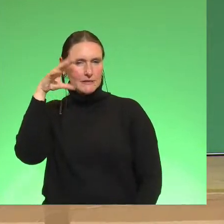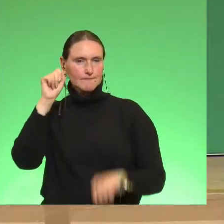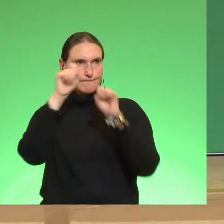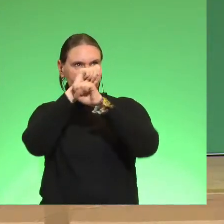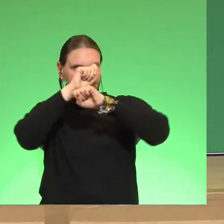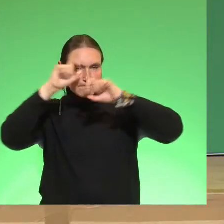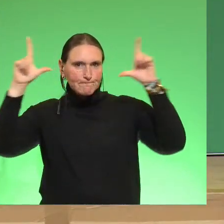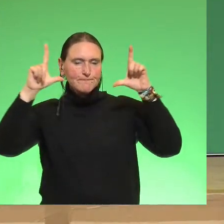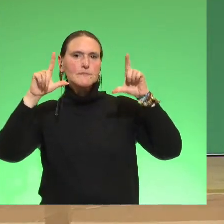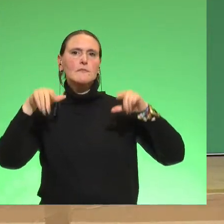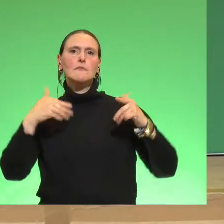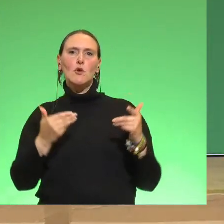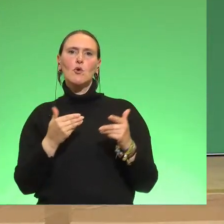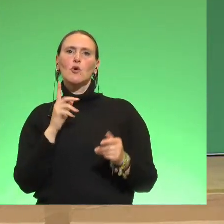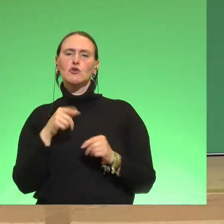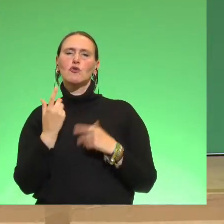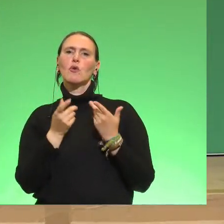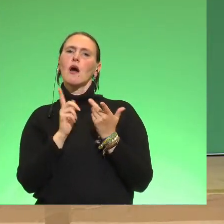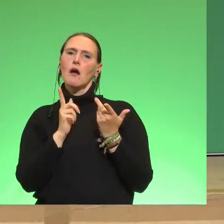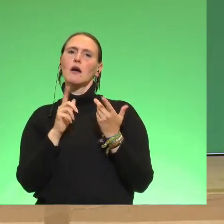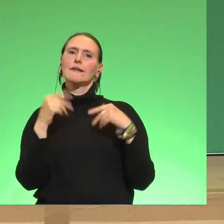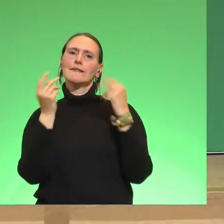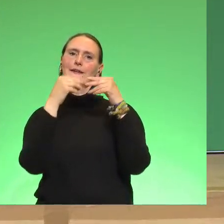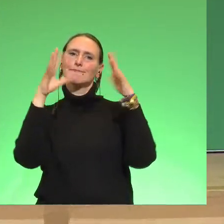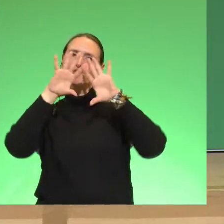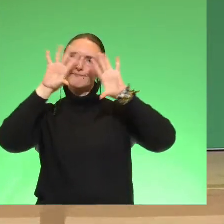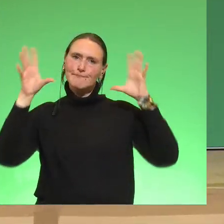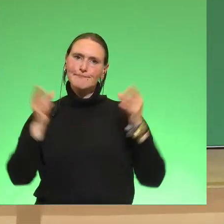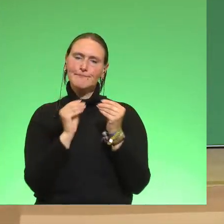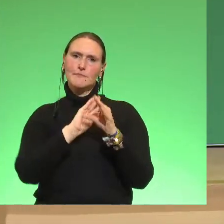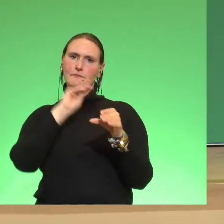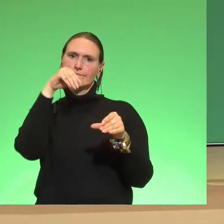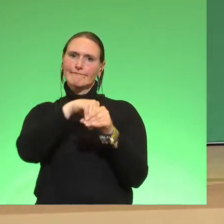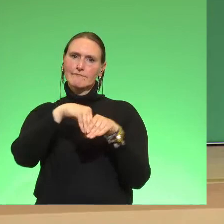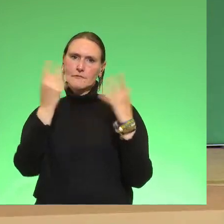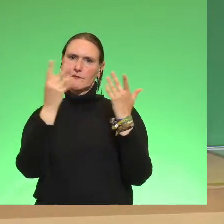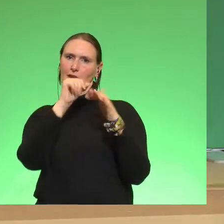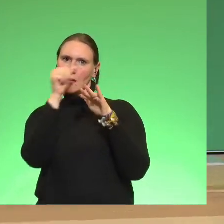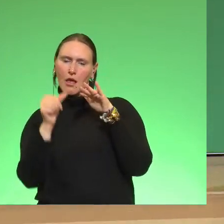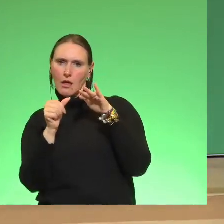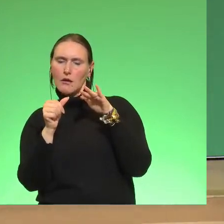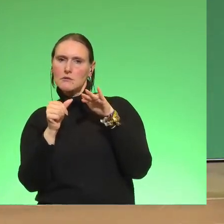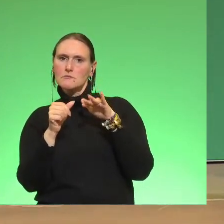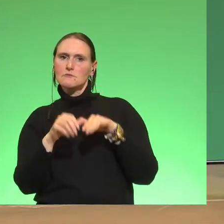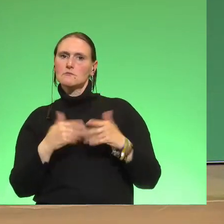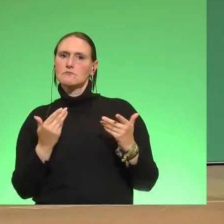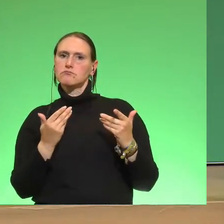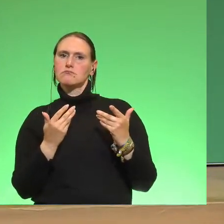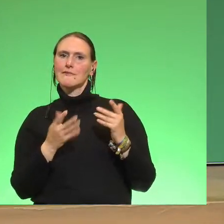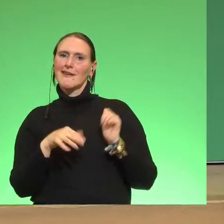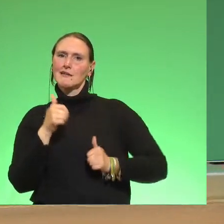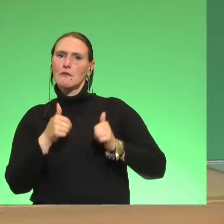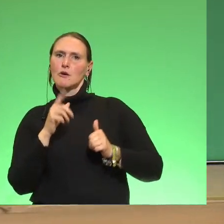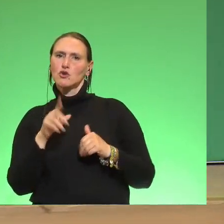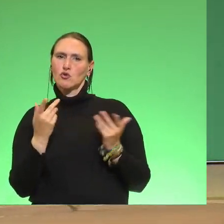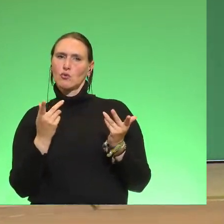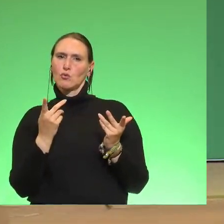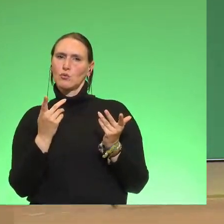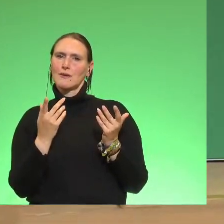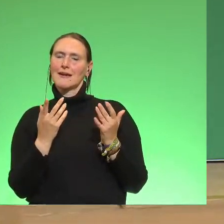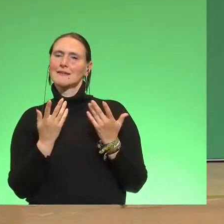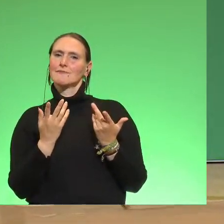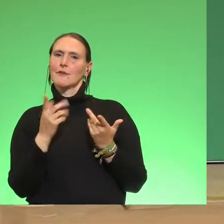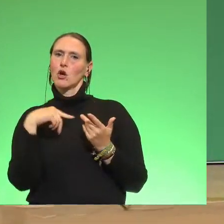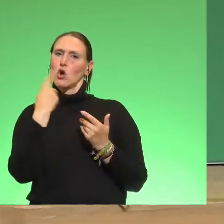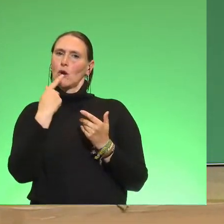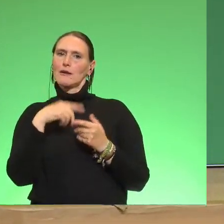or subordinated into a framework, then it cannot be directly questioned or contested as oral speech can be, because